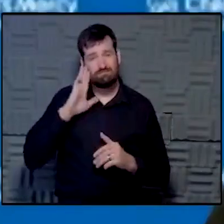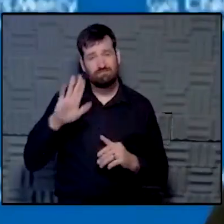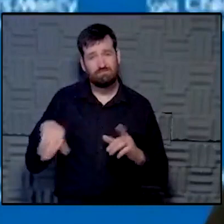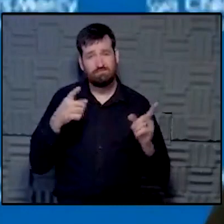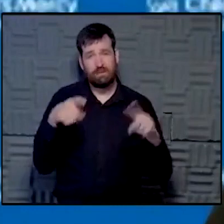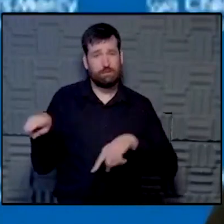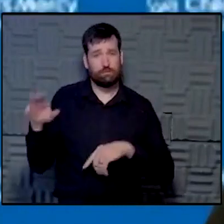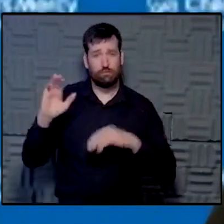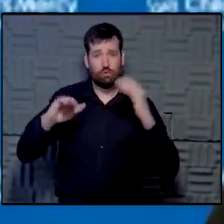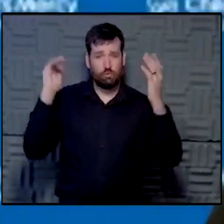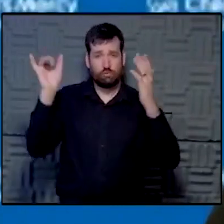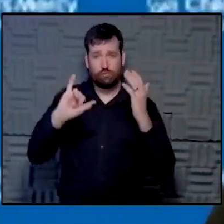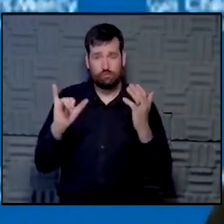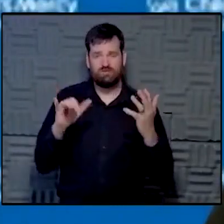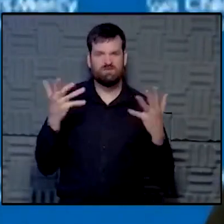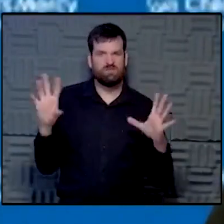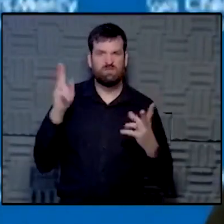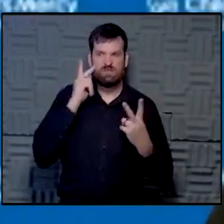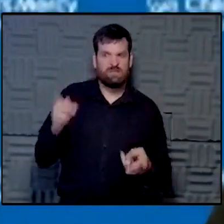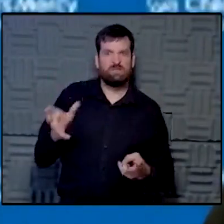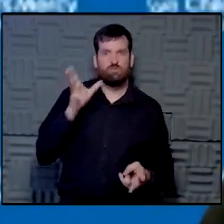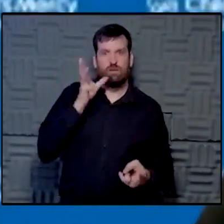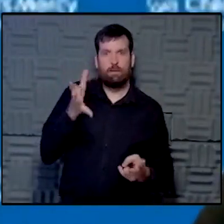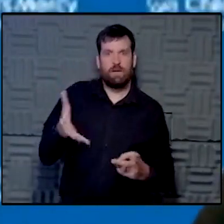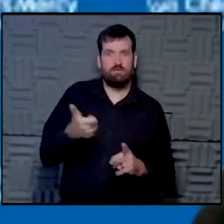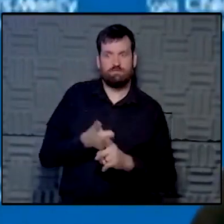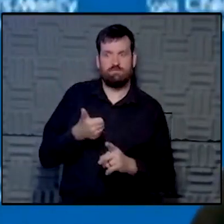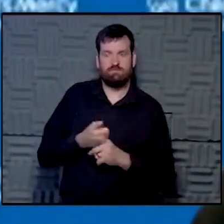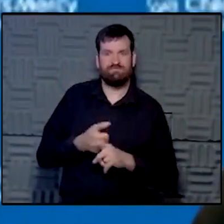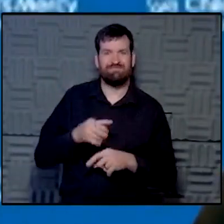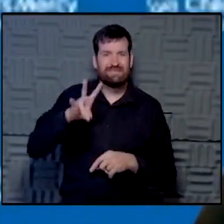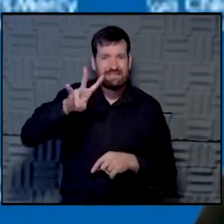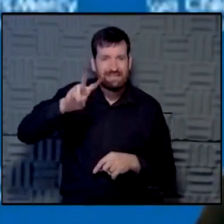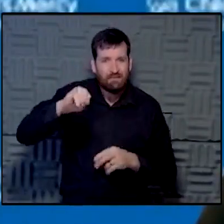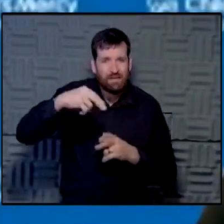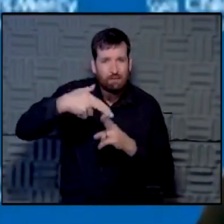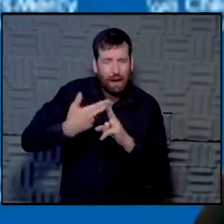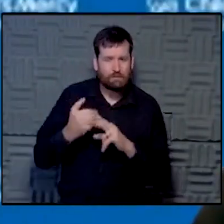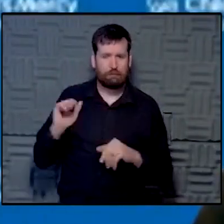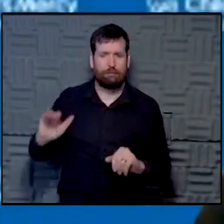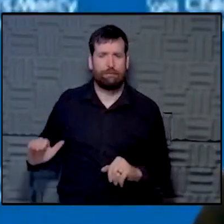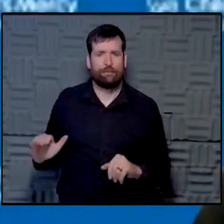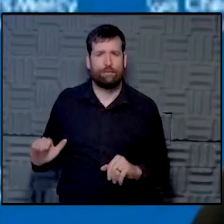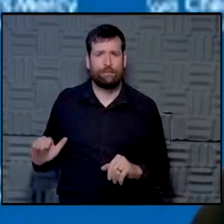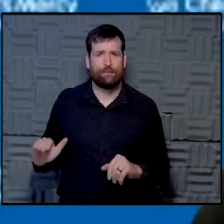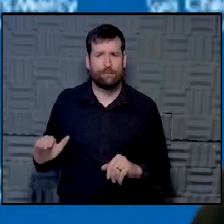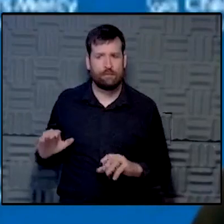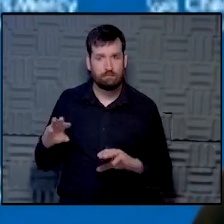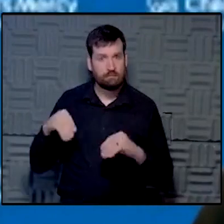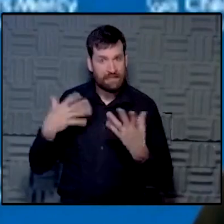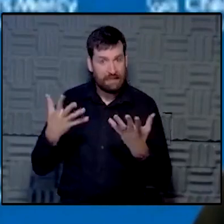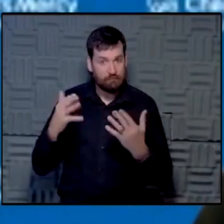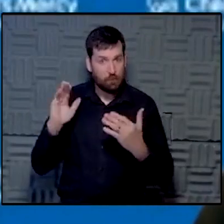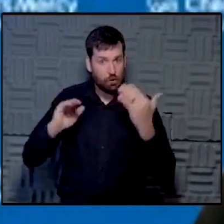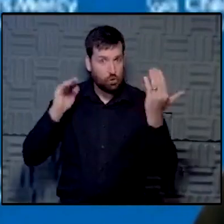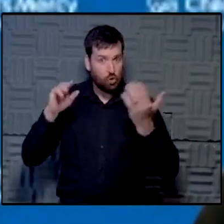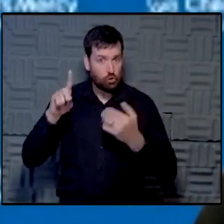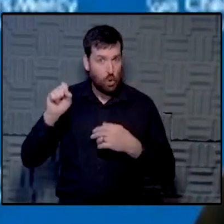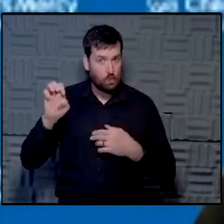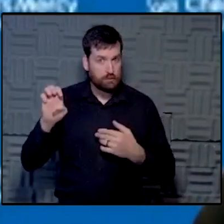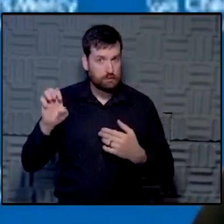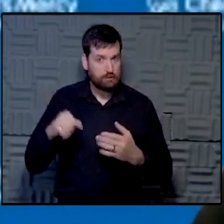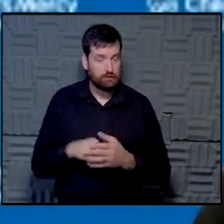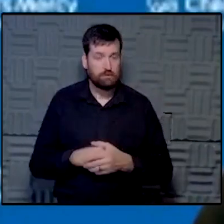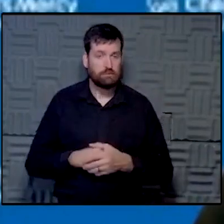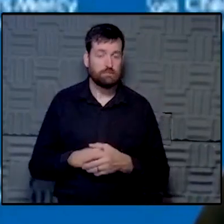well. I mean, we all have seen grandmas that are probably like 70 pounds and they're like tiny, and we give them adult doses